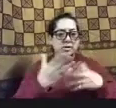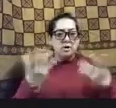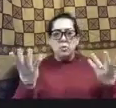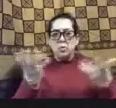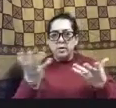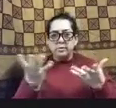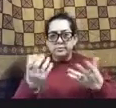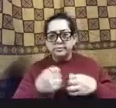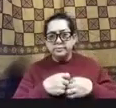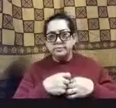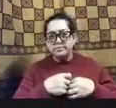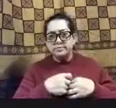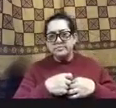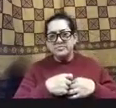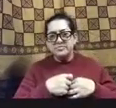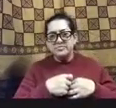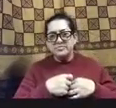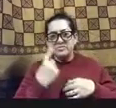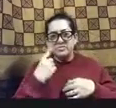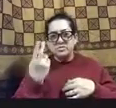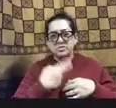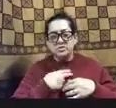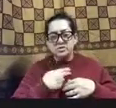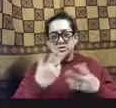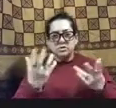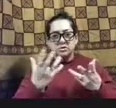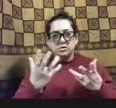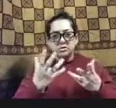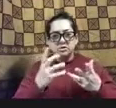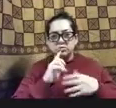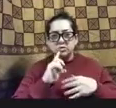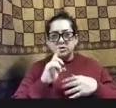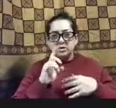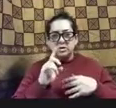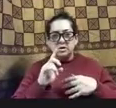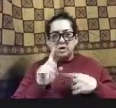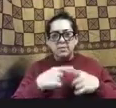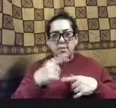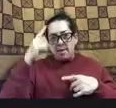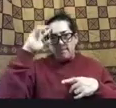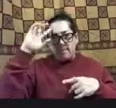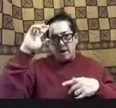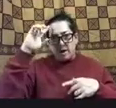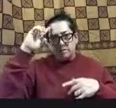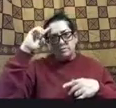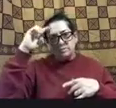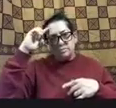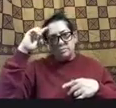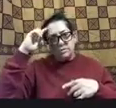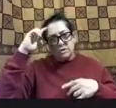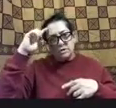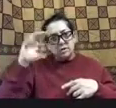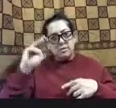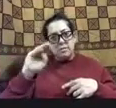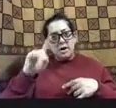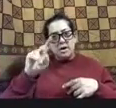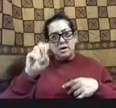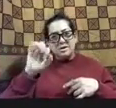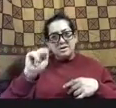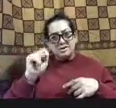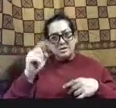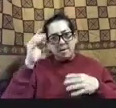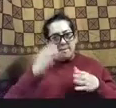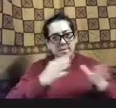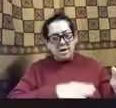that, I guess for us, it comes down, it's really a matter of mindset. And so methods are a function